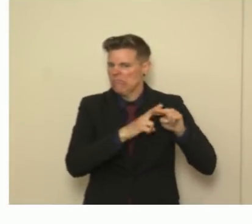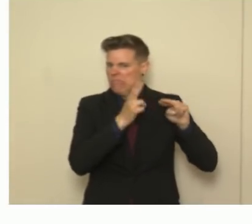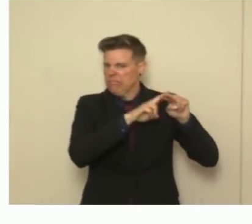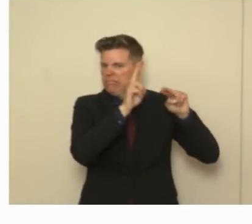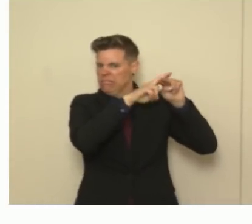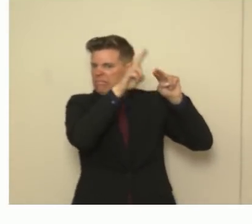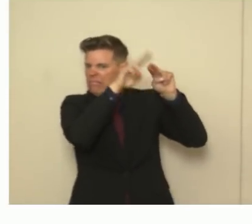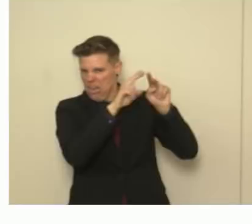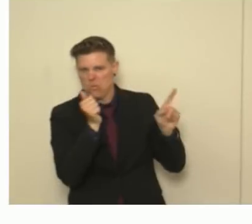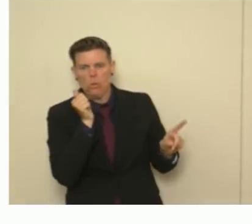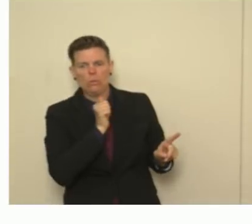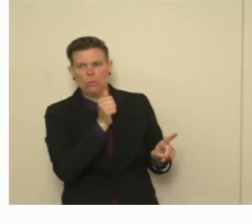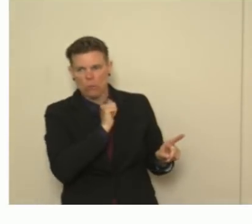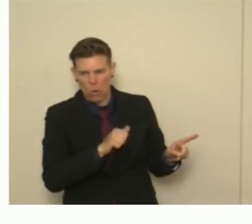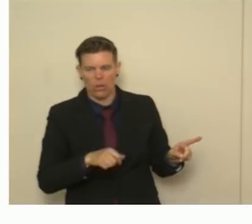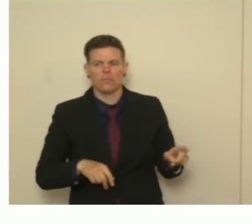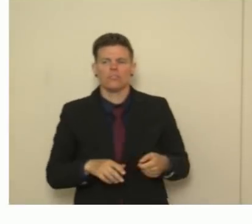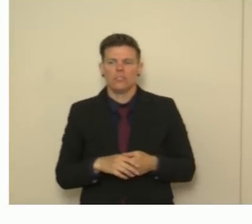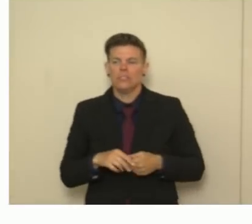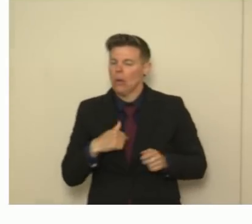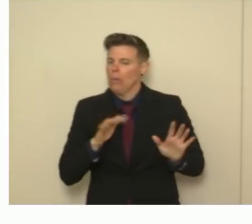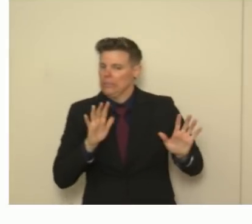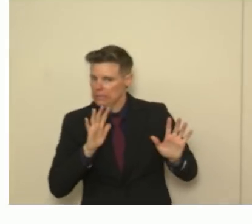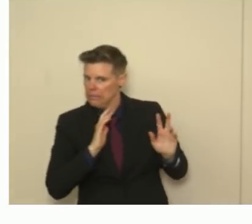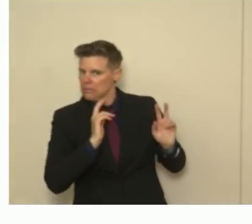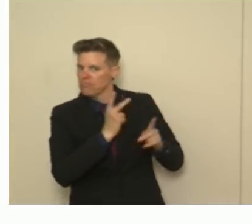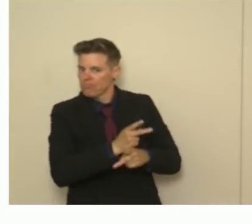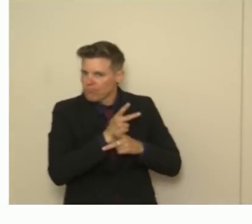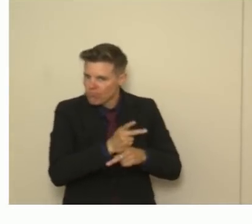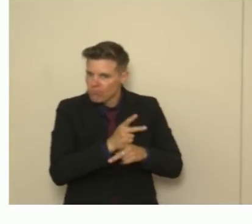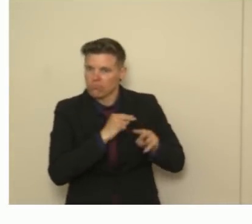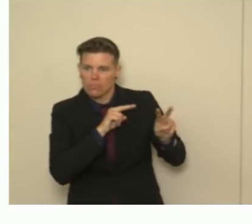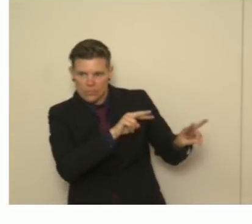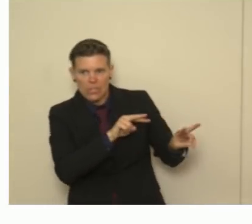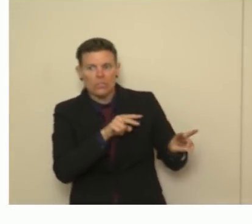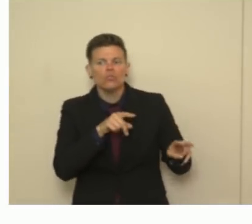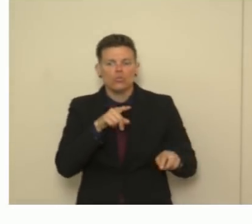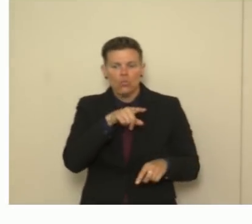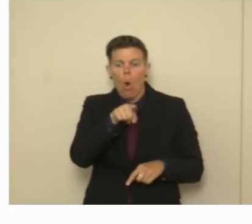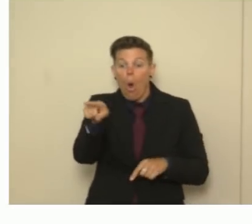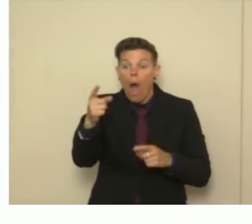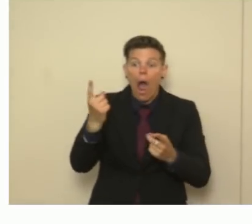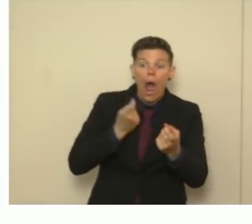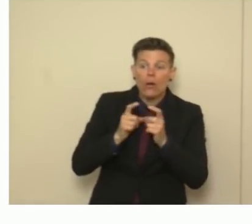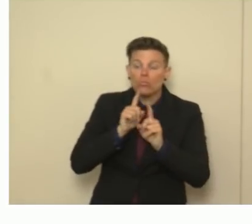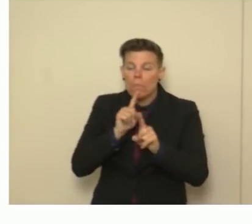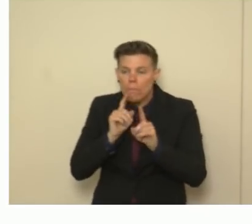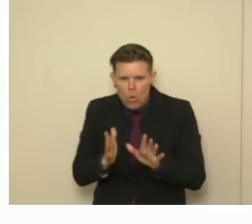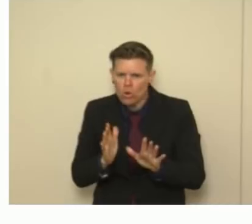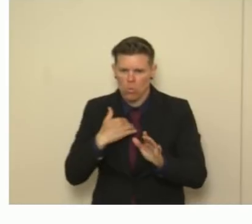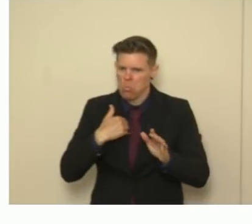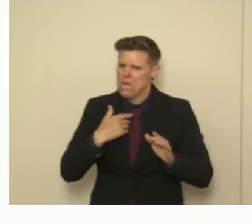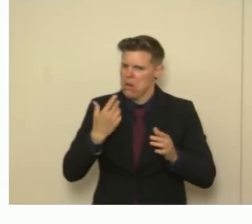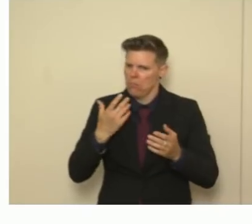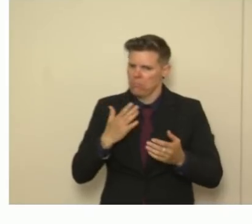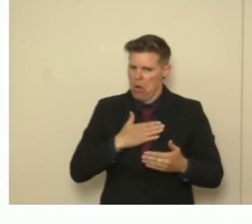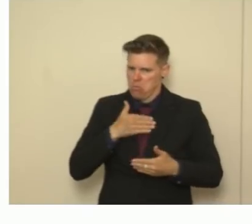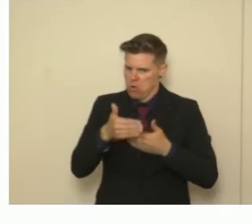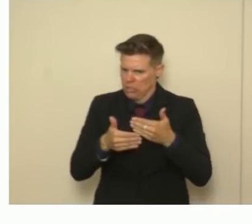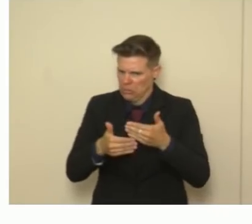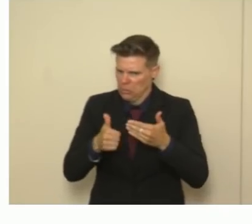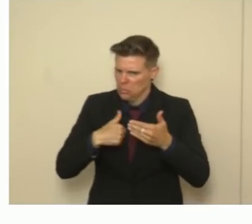And so we're watching that as well. But when you ask questions, we do go back, we do research, we try to bring you back that